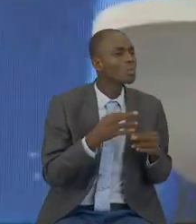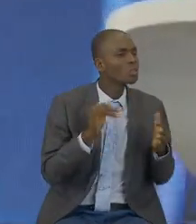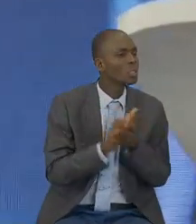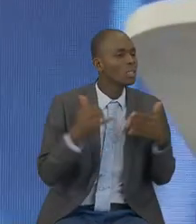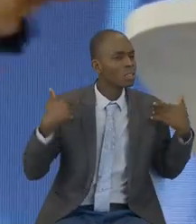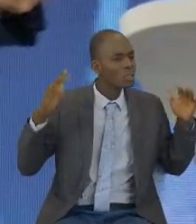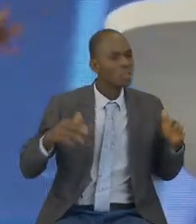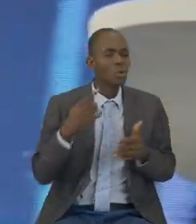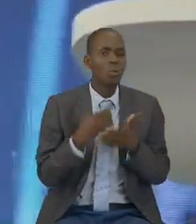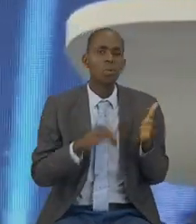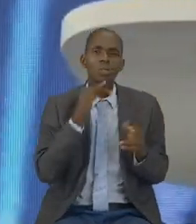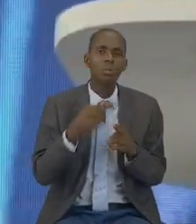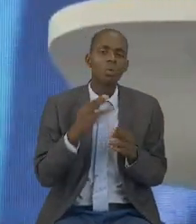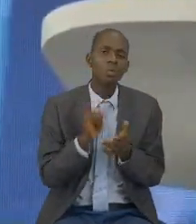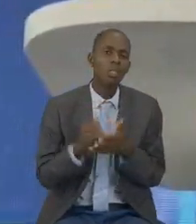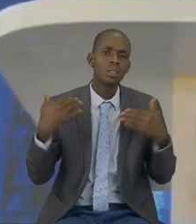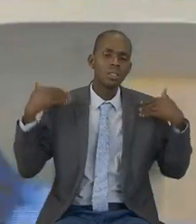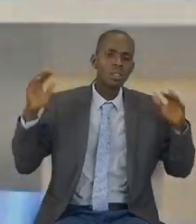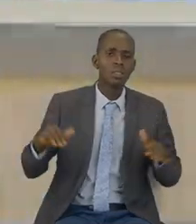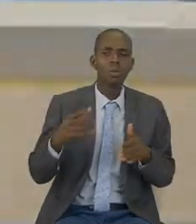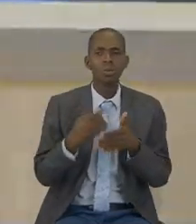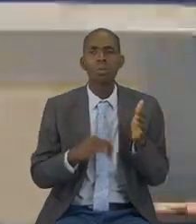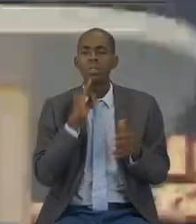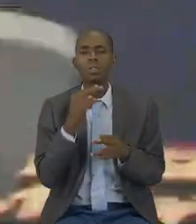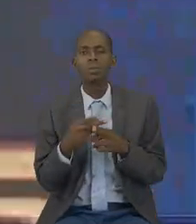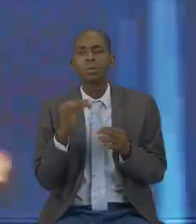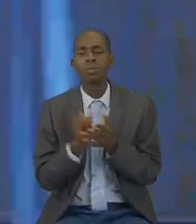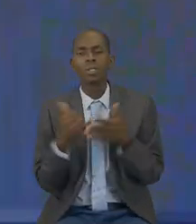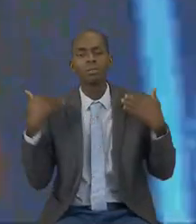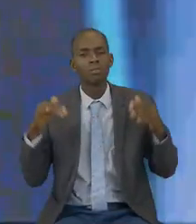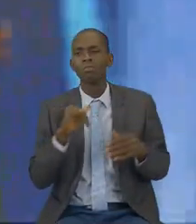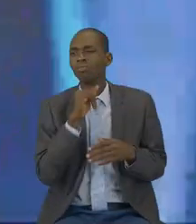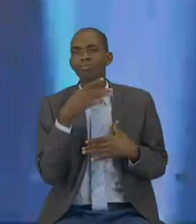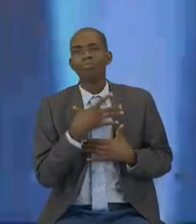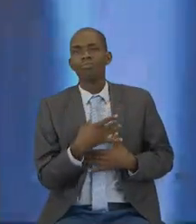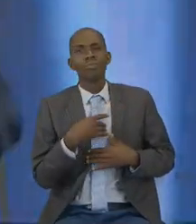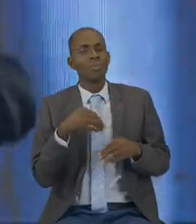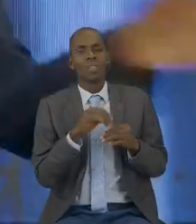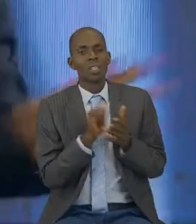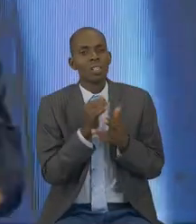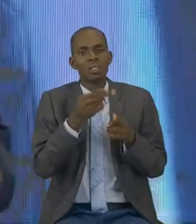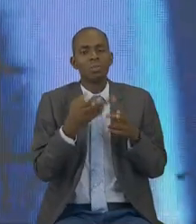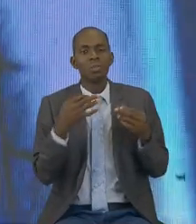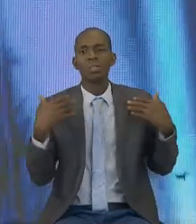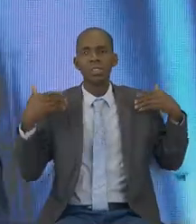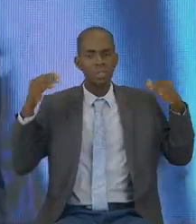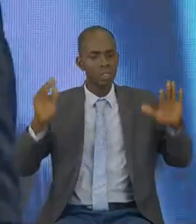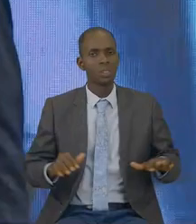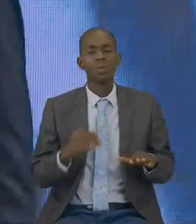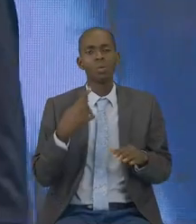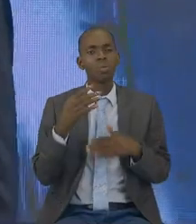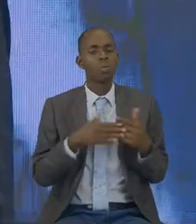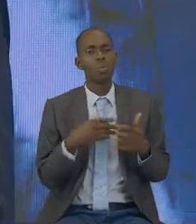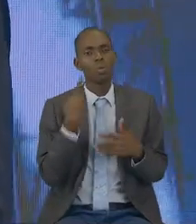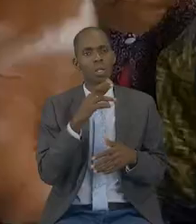the name of that angel? What's the name of that angel? You are not interested in all those angels, whoever they are,